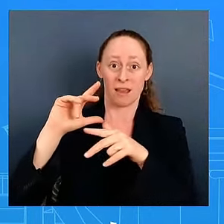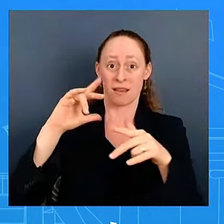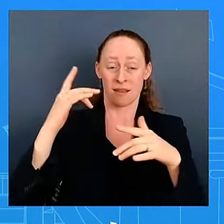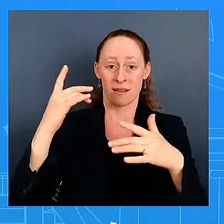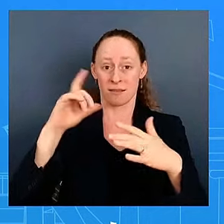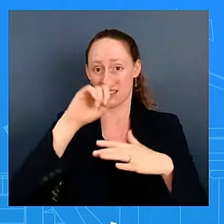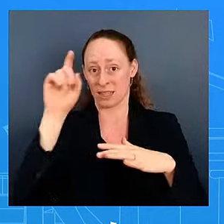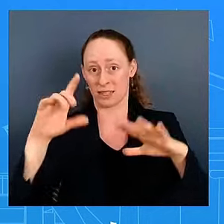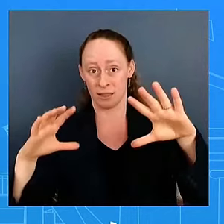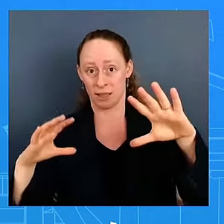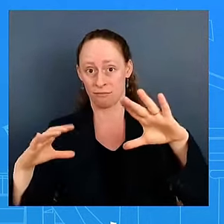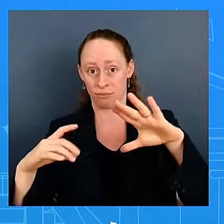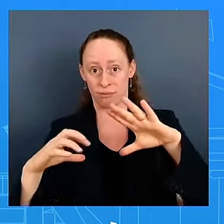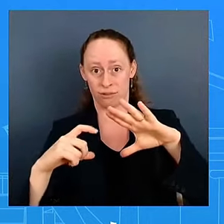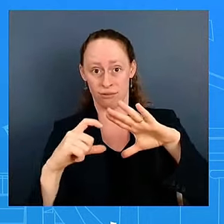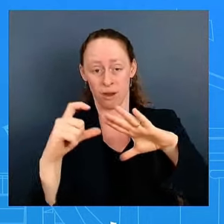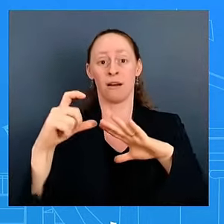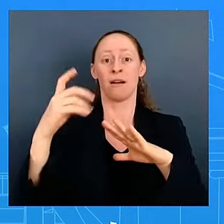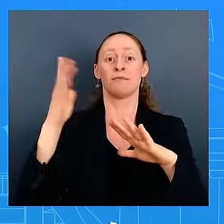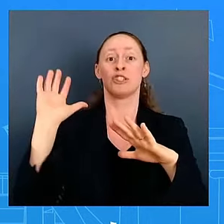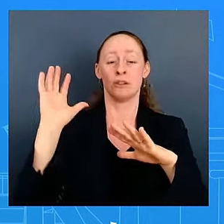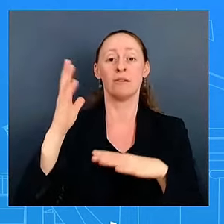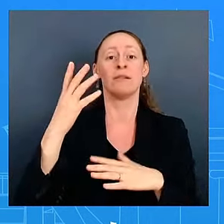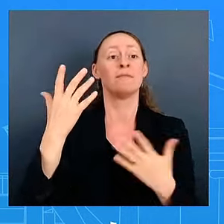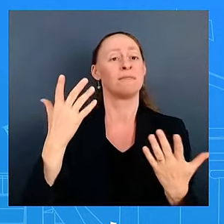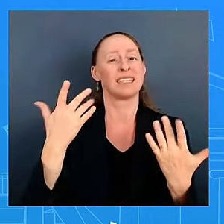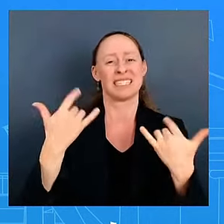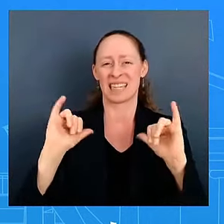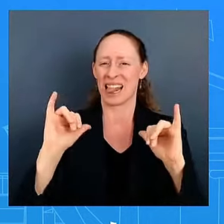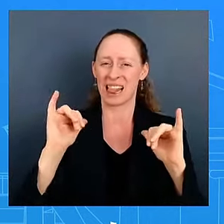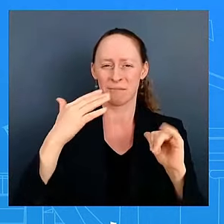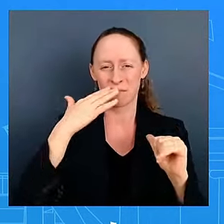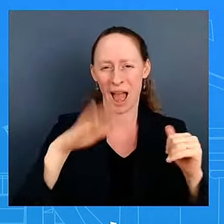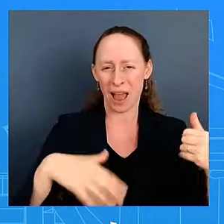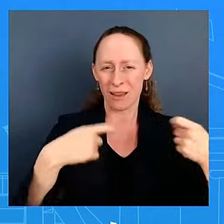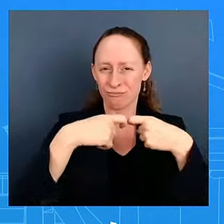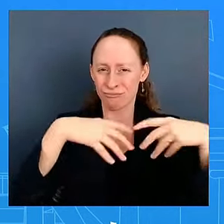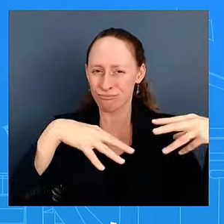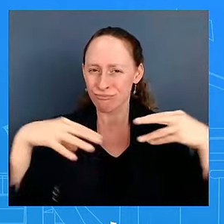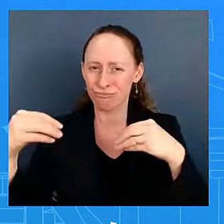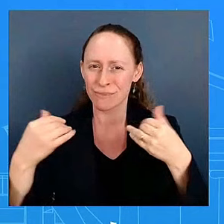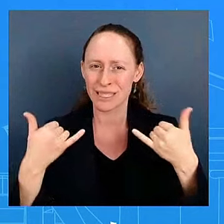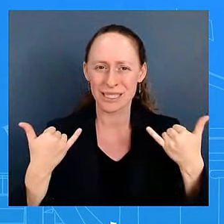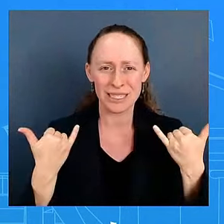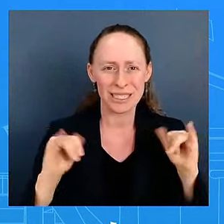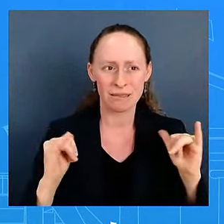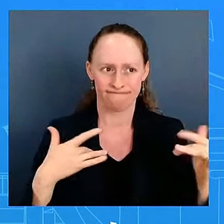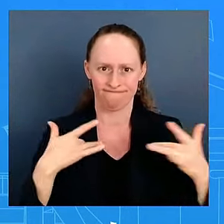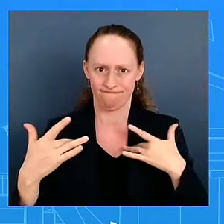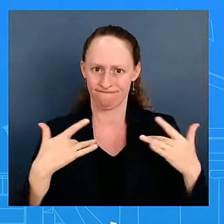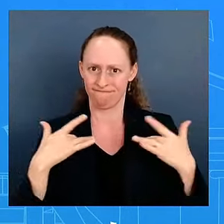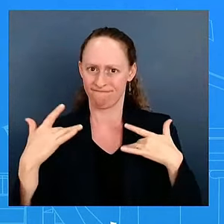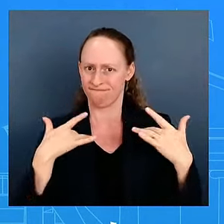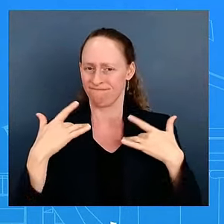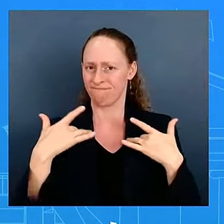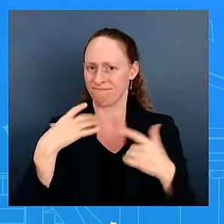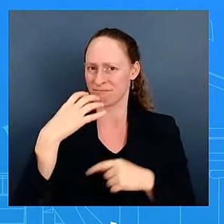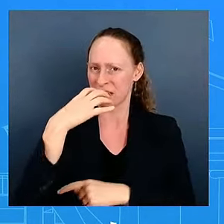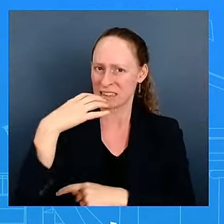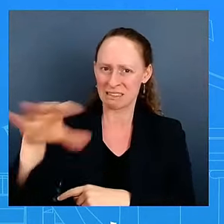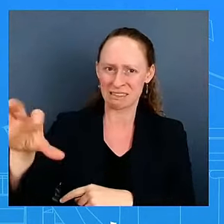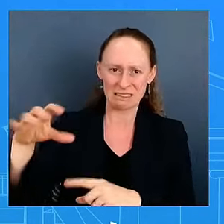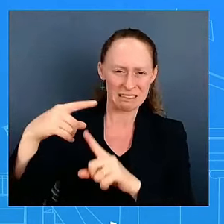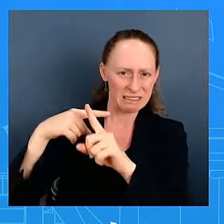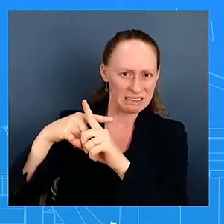to encourage residents to remain vigilant as temperatures rise, especially older adults and those with underlying health